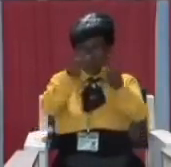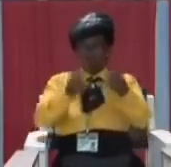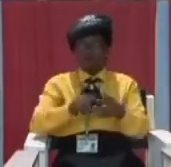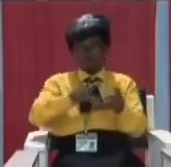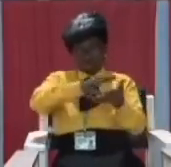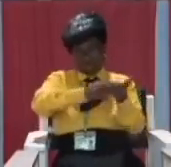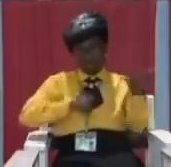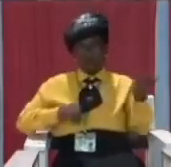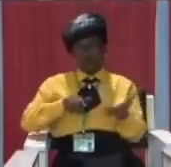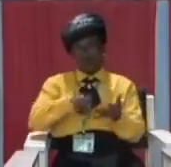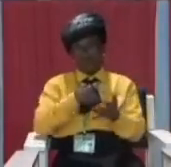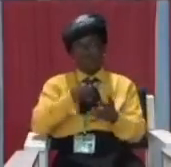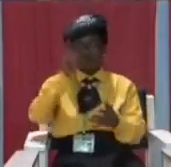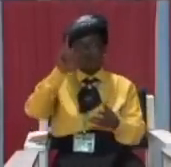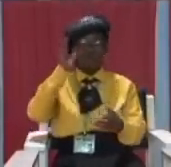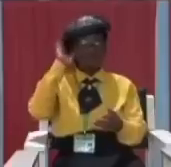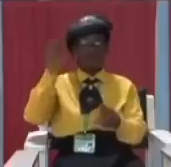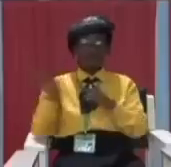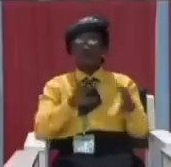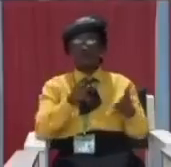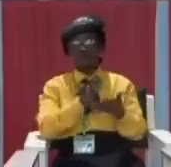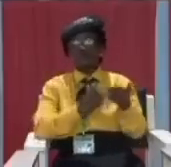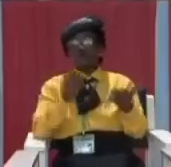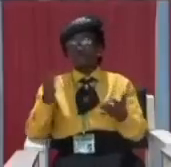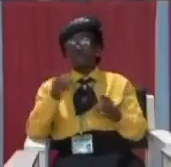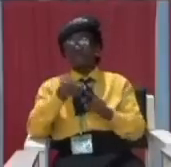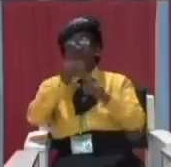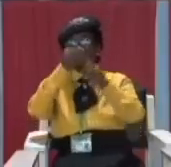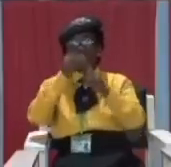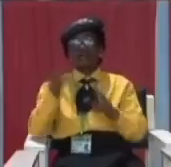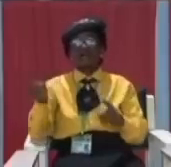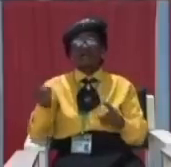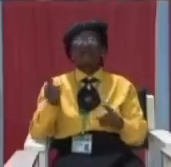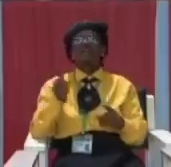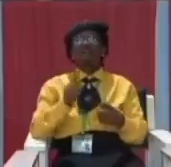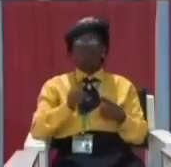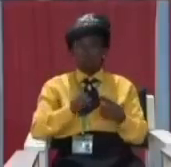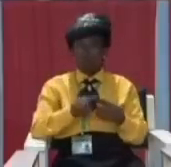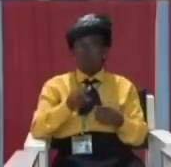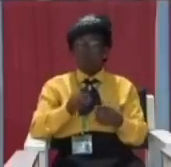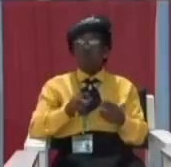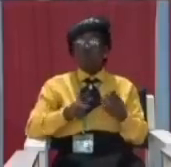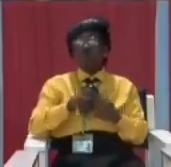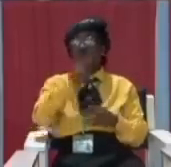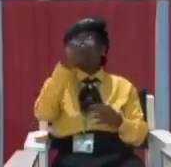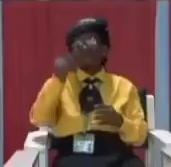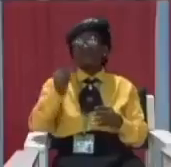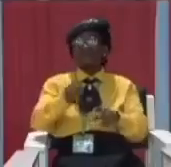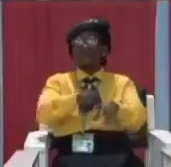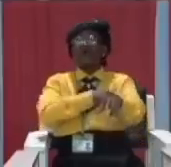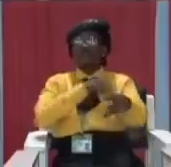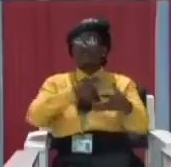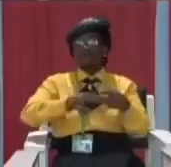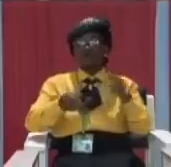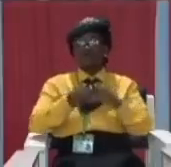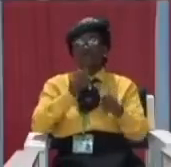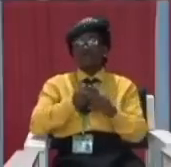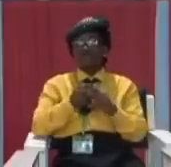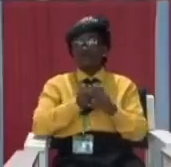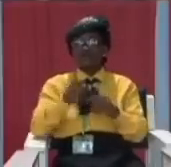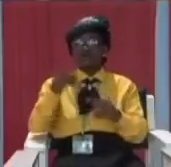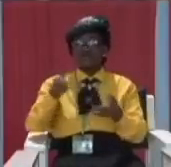special. To cut a long story short, you know the testimony. The doctors have said we can no longer